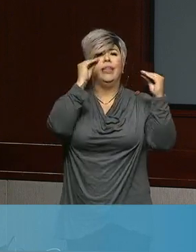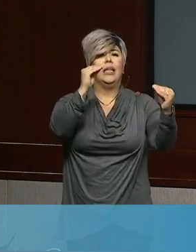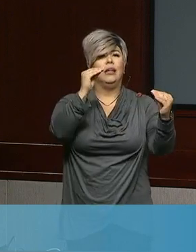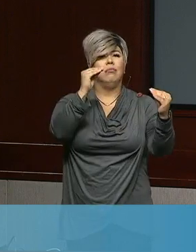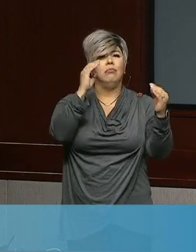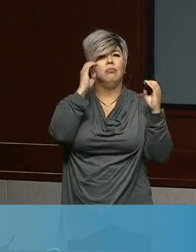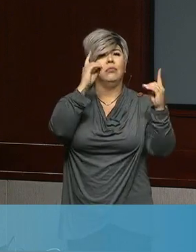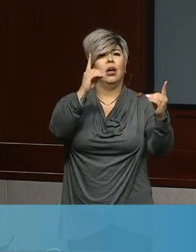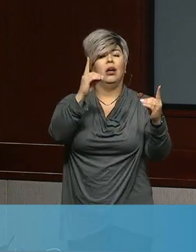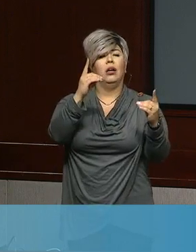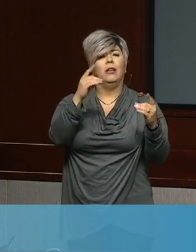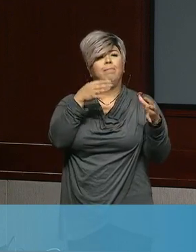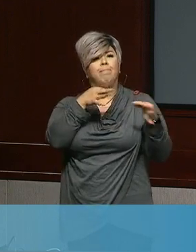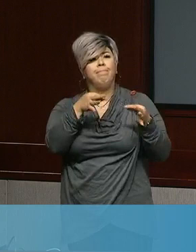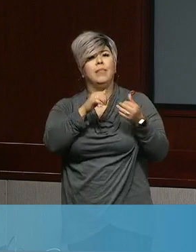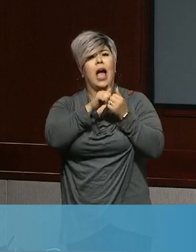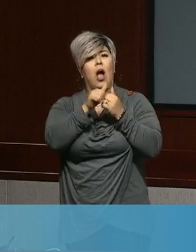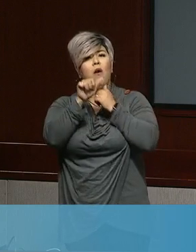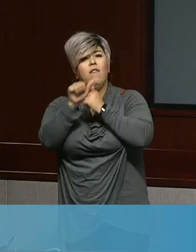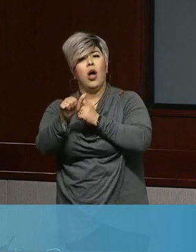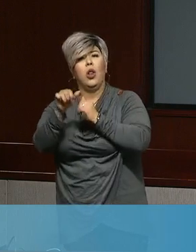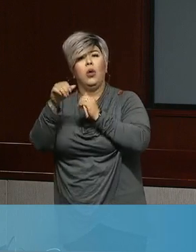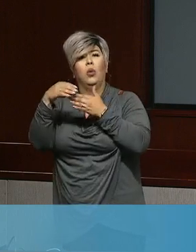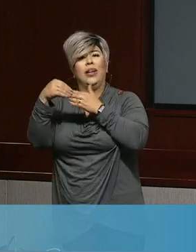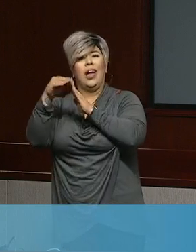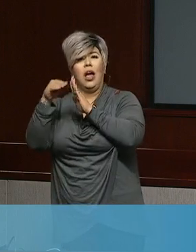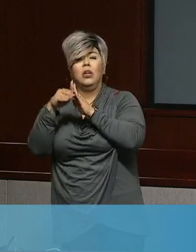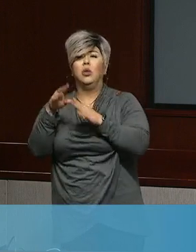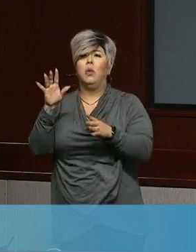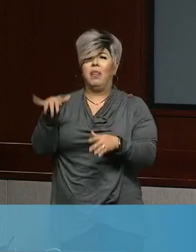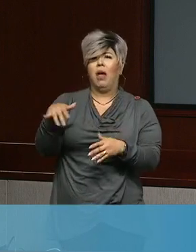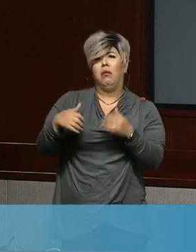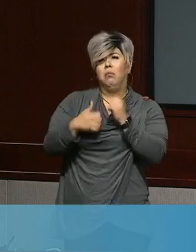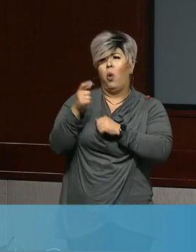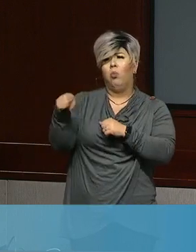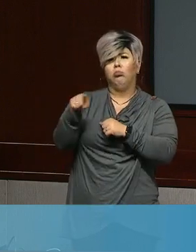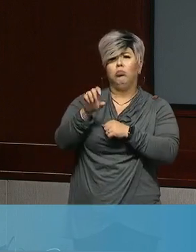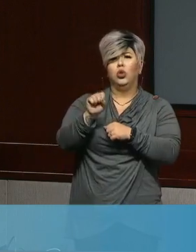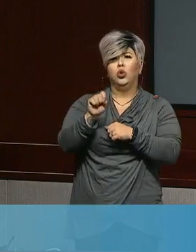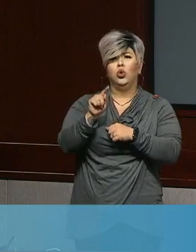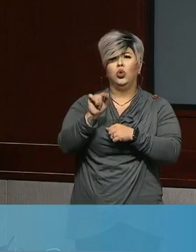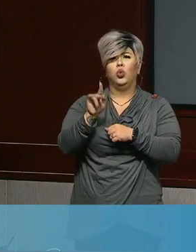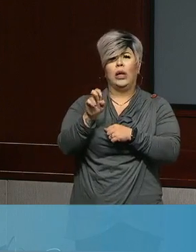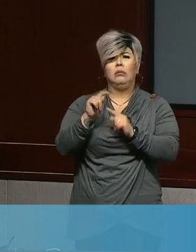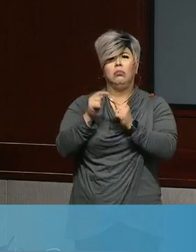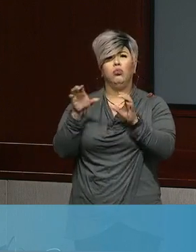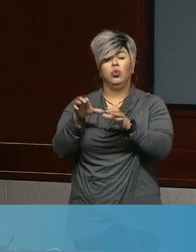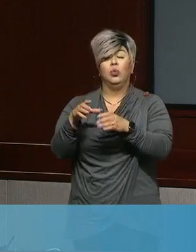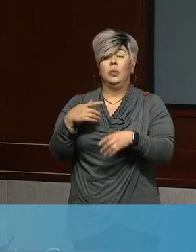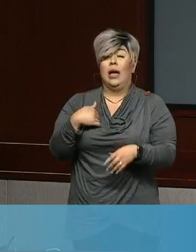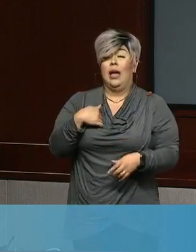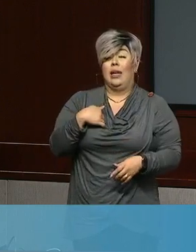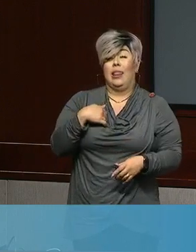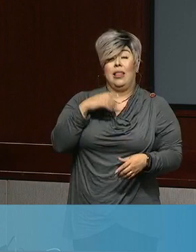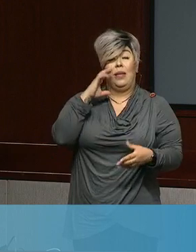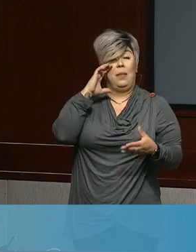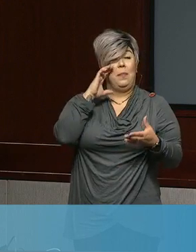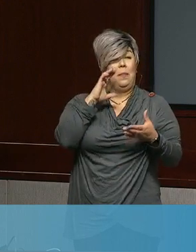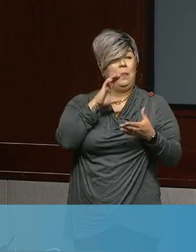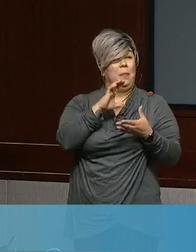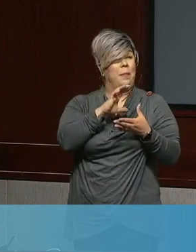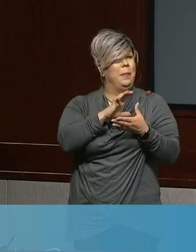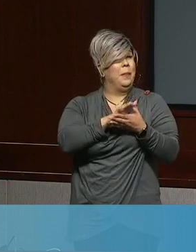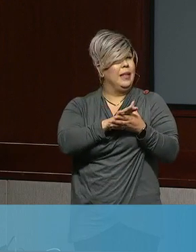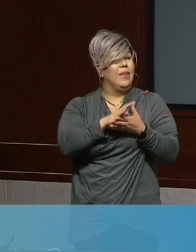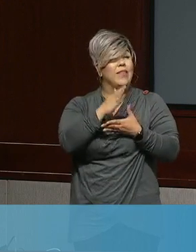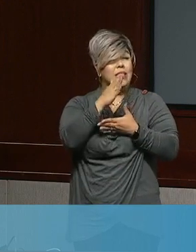that are put out, and that's what the state strike team has been doing. I believe that there were also reports that there are citations